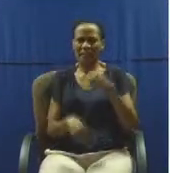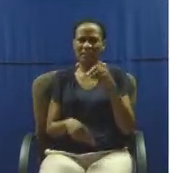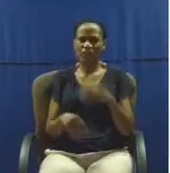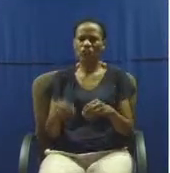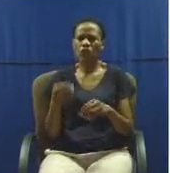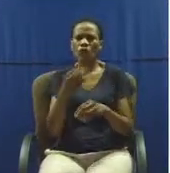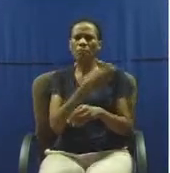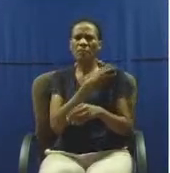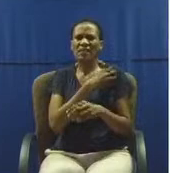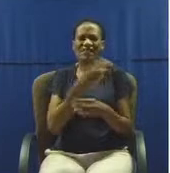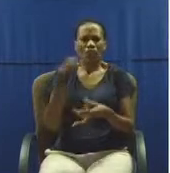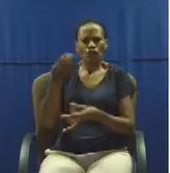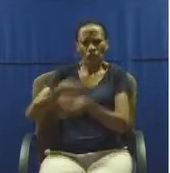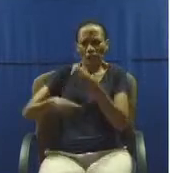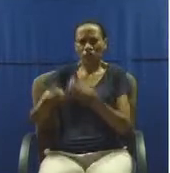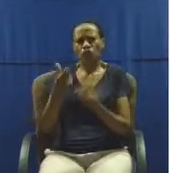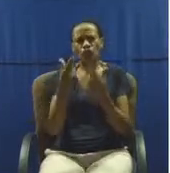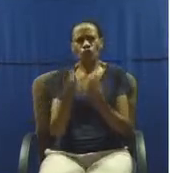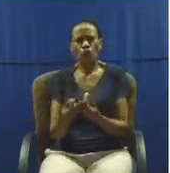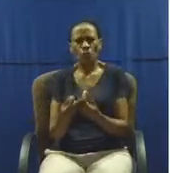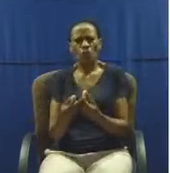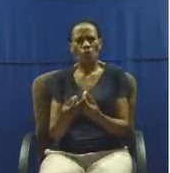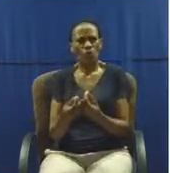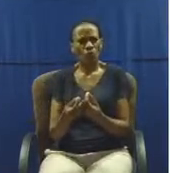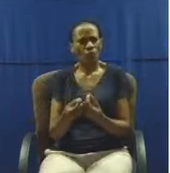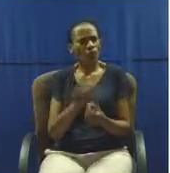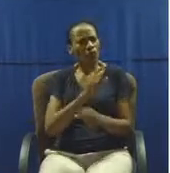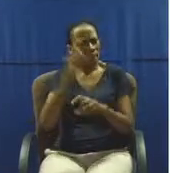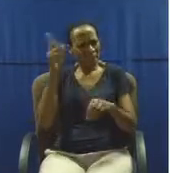crooked, corrupt, or indifferent? Thank you.